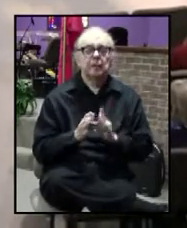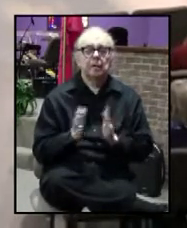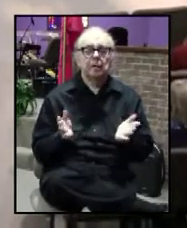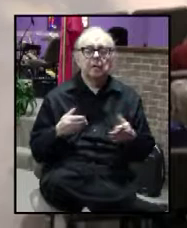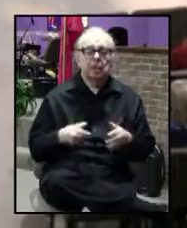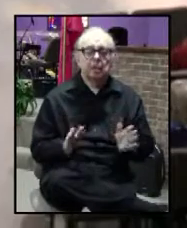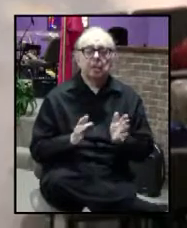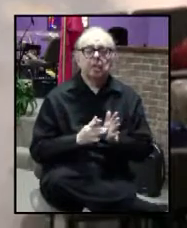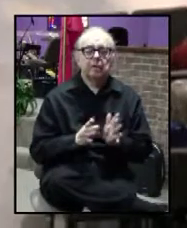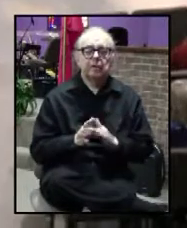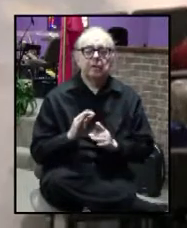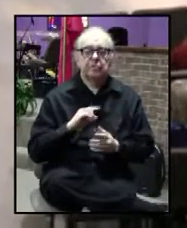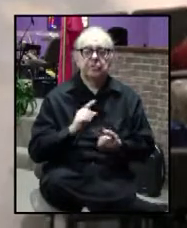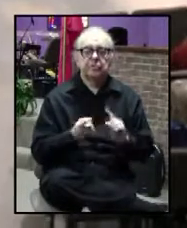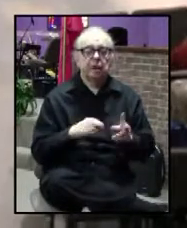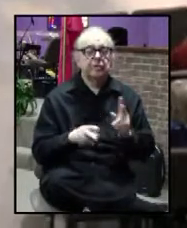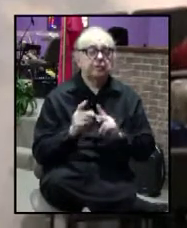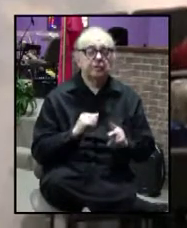letting Jesus change them.